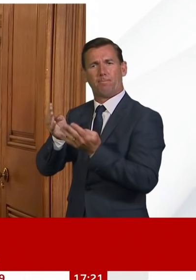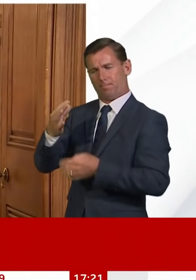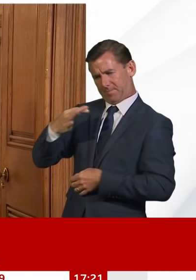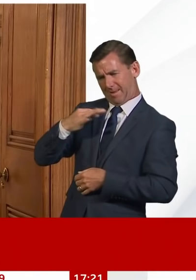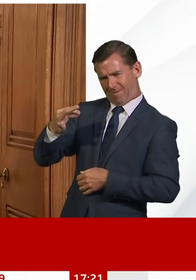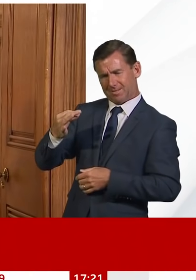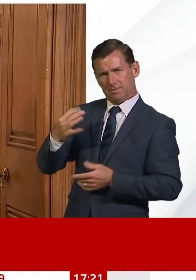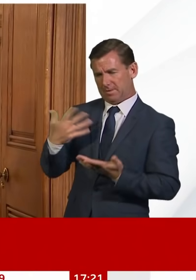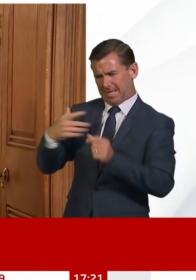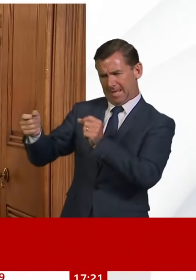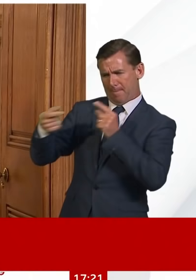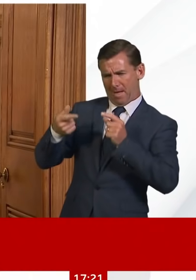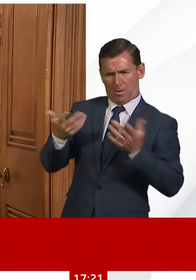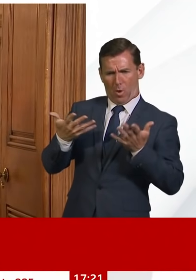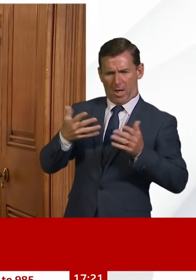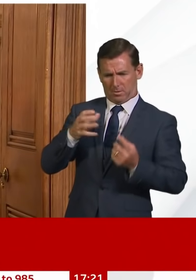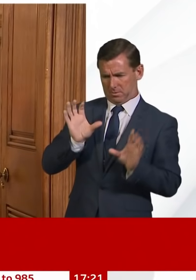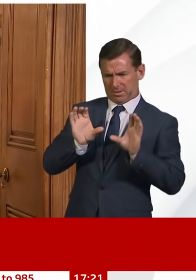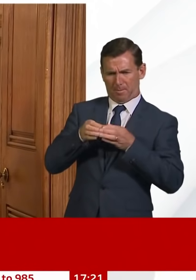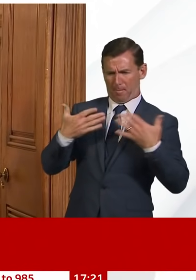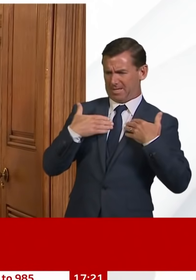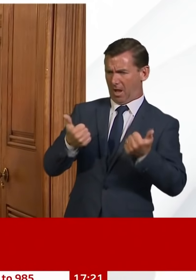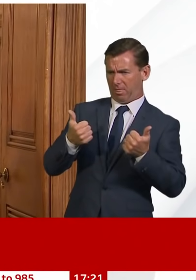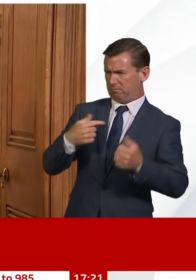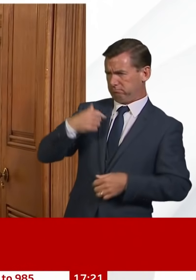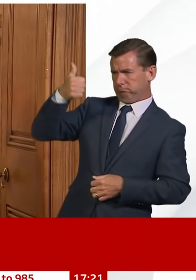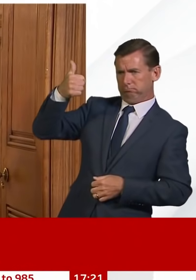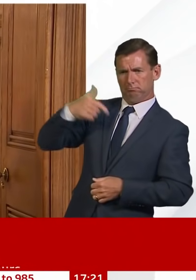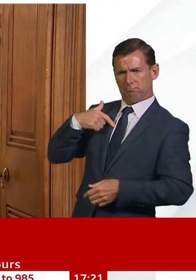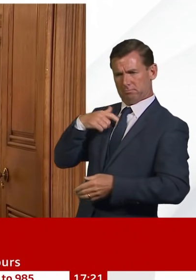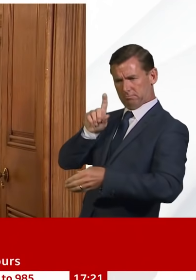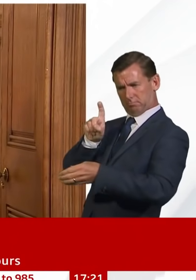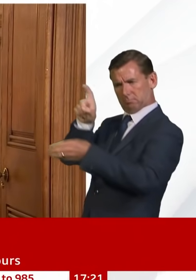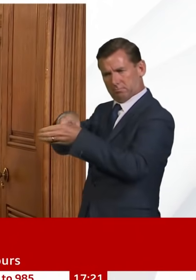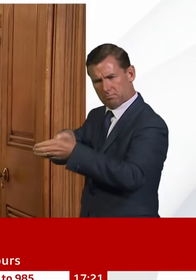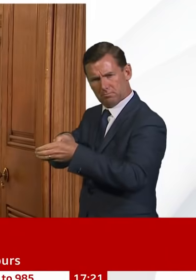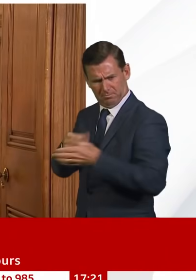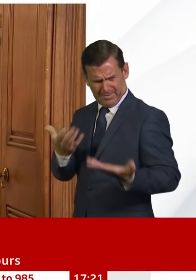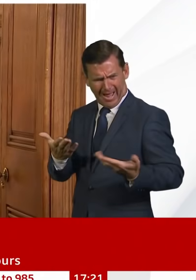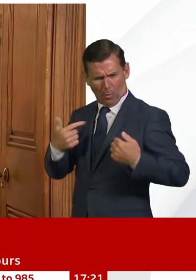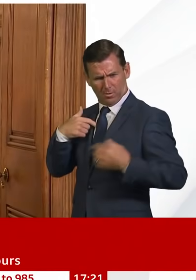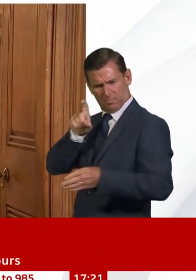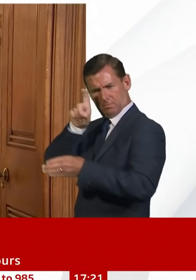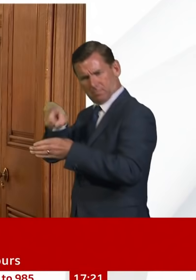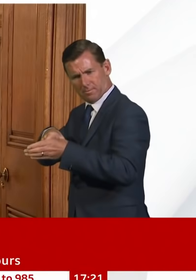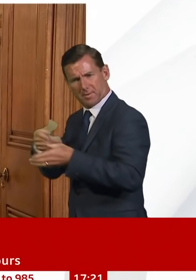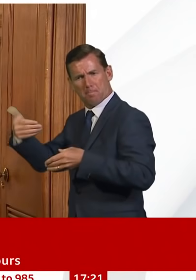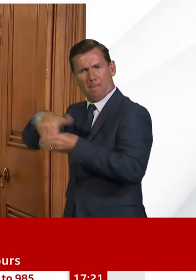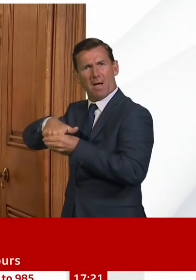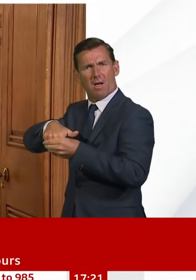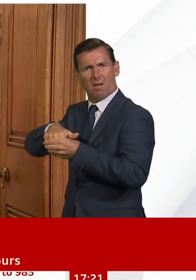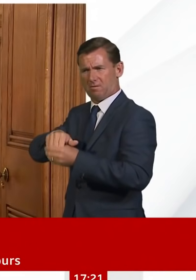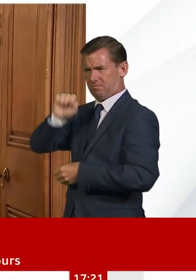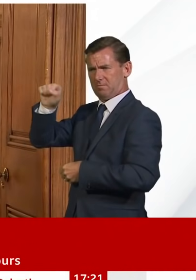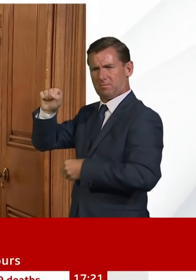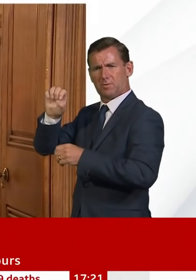it was put up to me to be asked, and we joined. So we are now members of that scheme. However, as far as I know, that scheme hasn't yet delivered